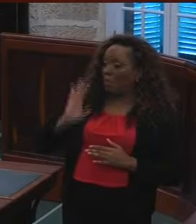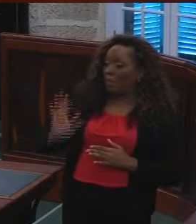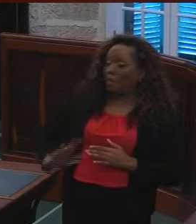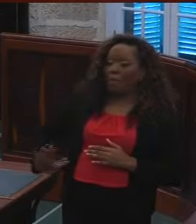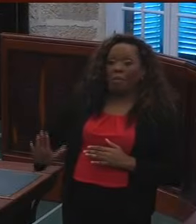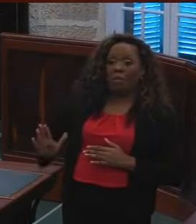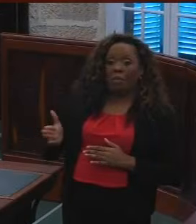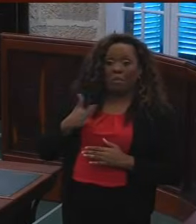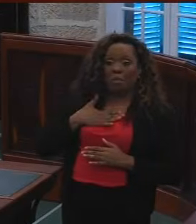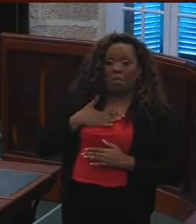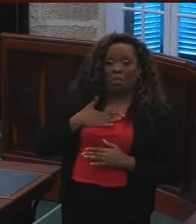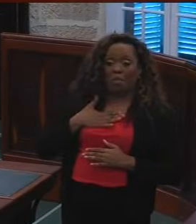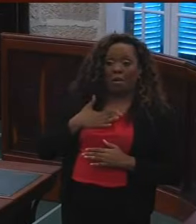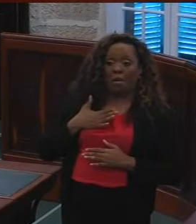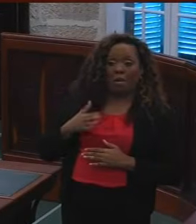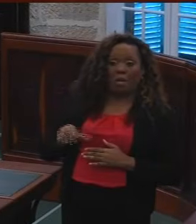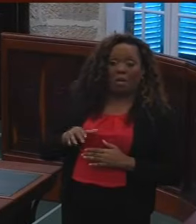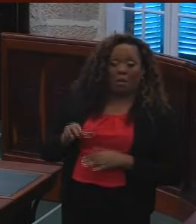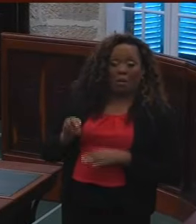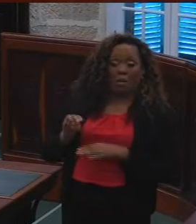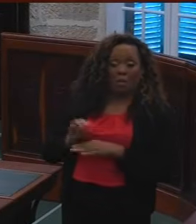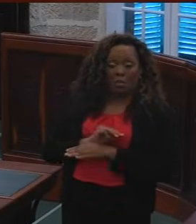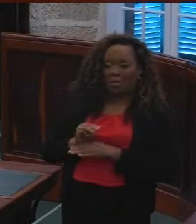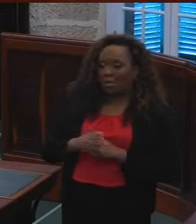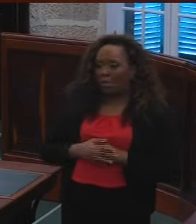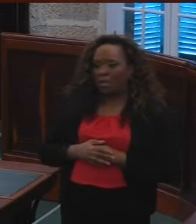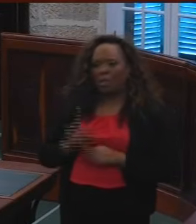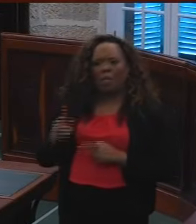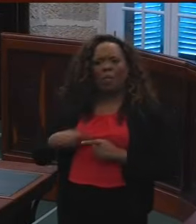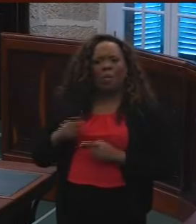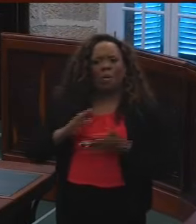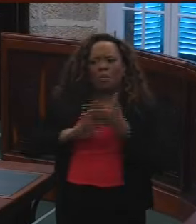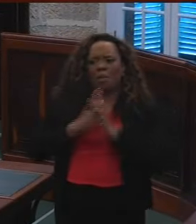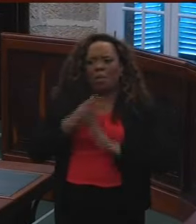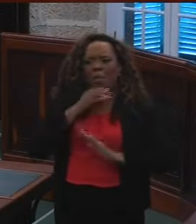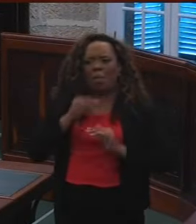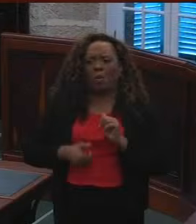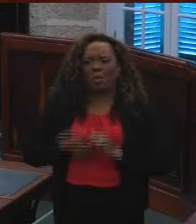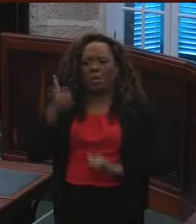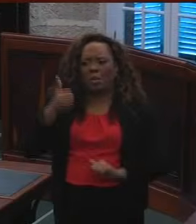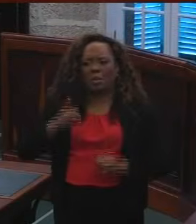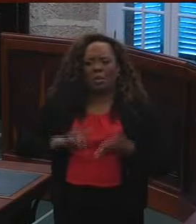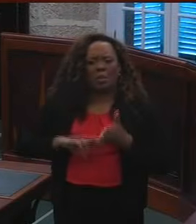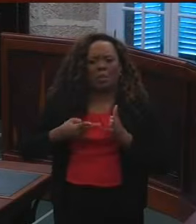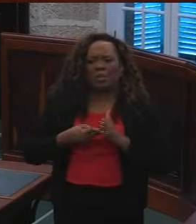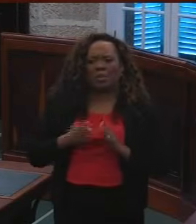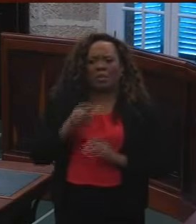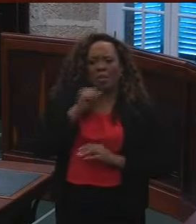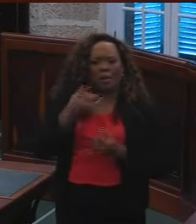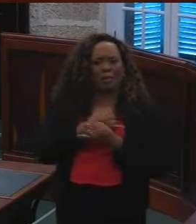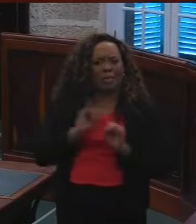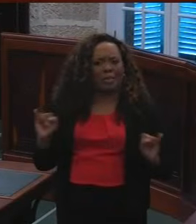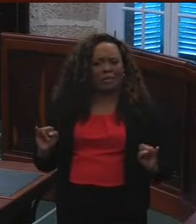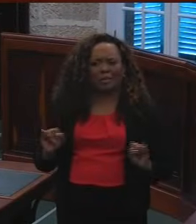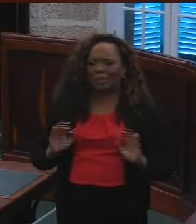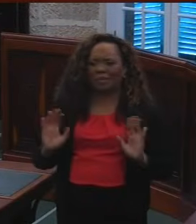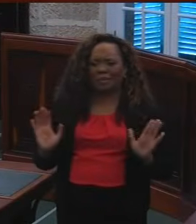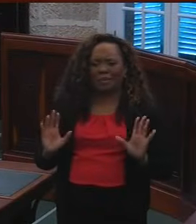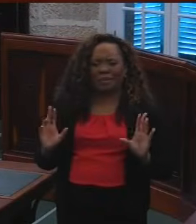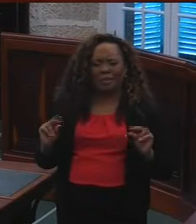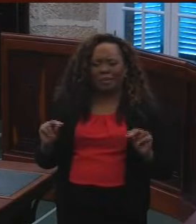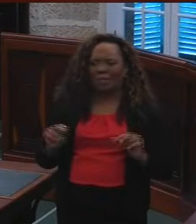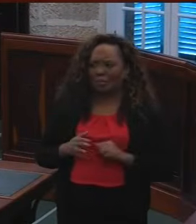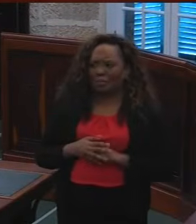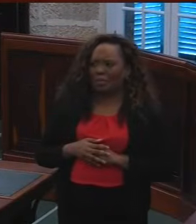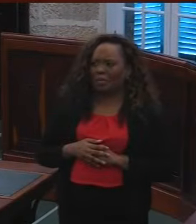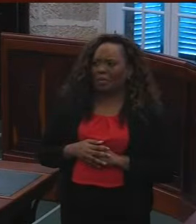losing independence in these things that are so easy to be able to resolve, Mr. Speaker, sir. I also wonder about these doors sometimes.